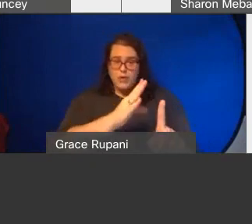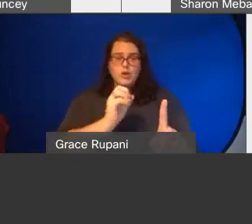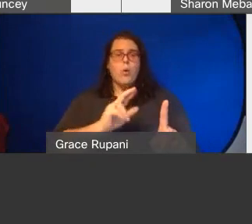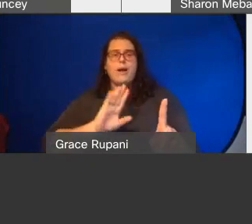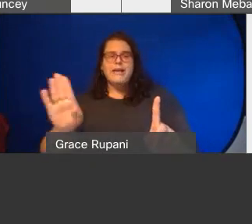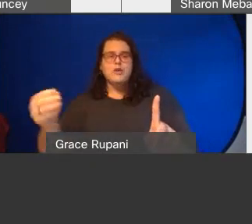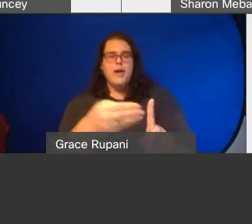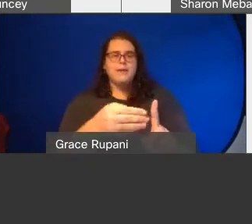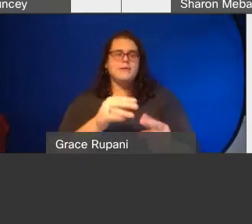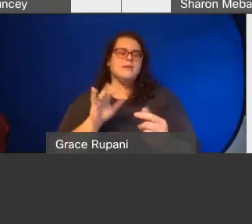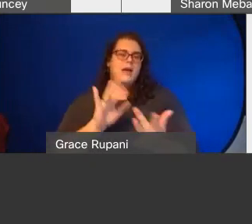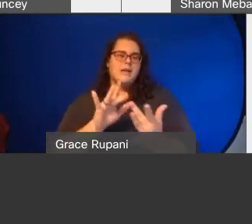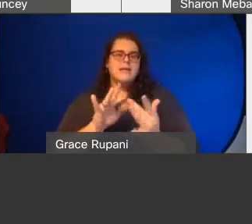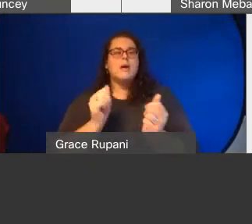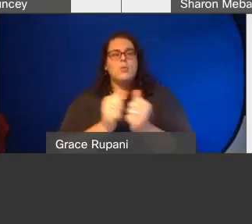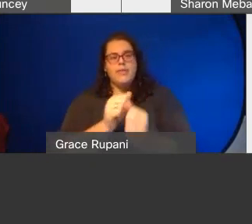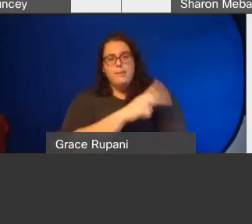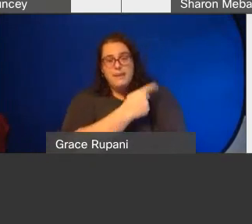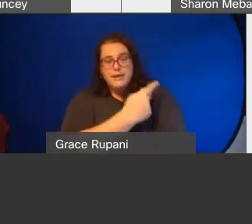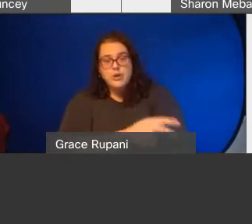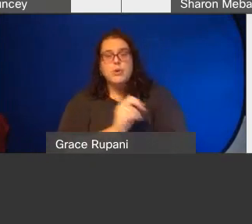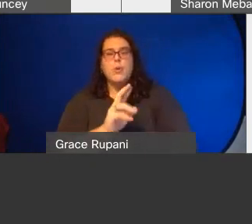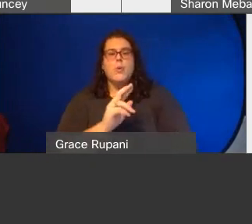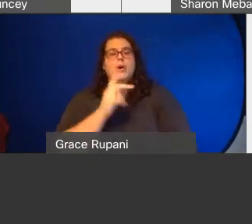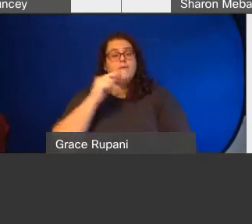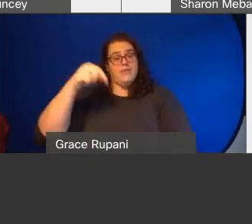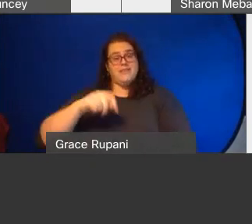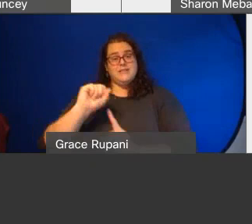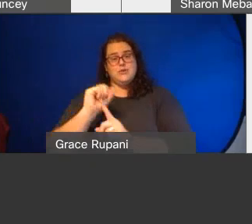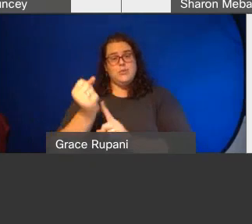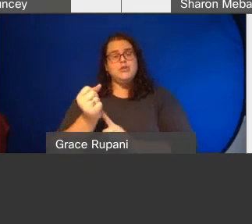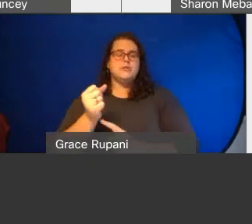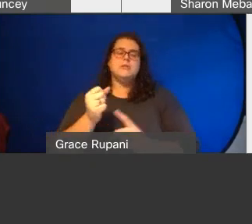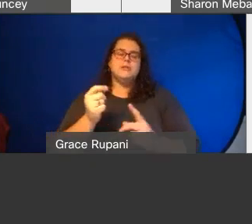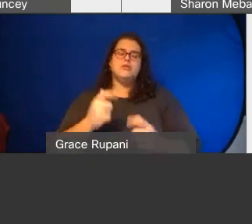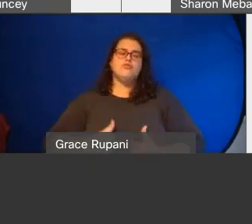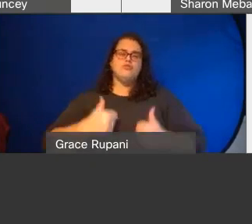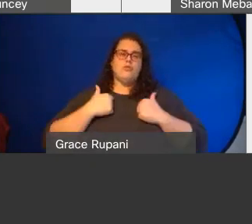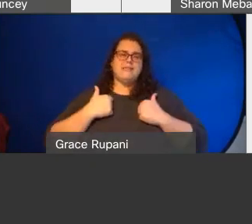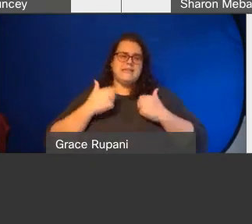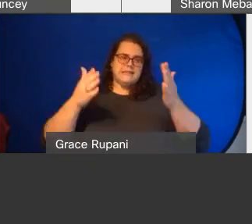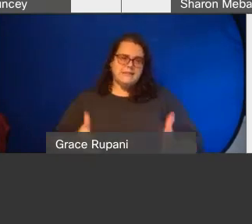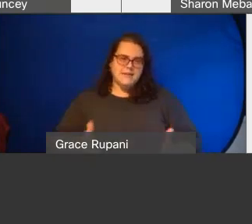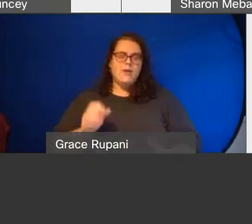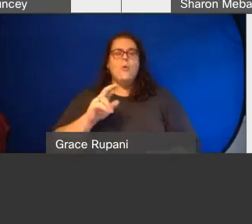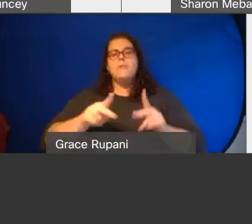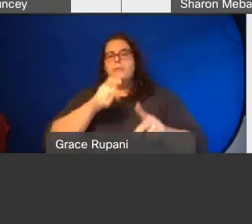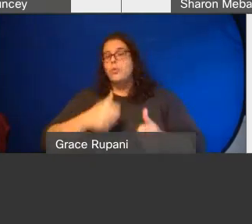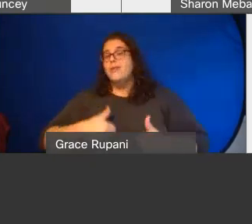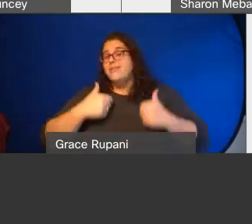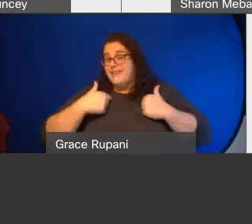and with patients, or in this case, residents or individuals living in these